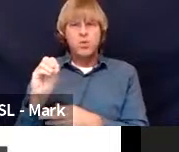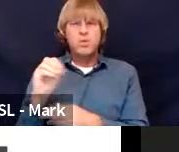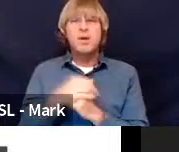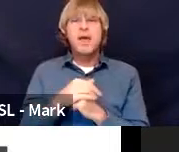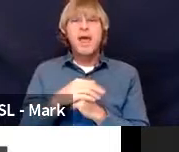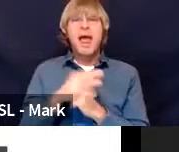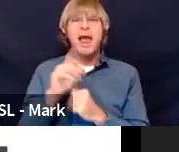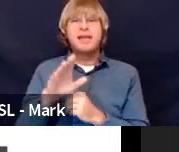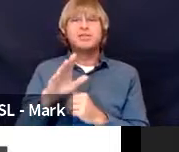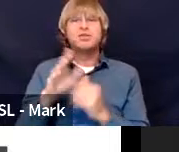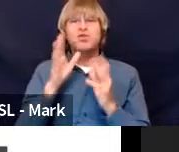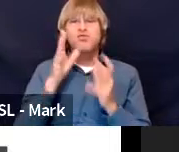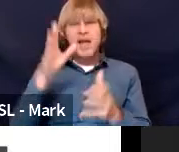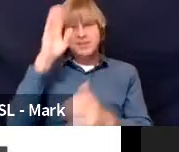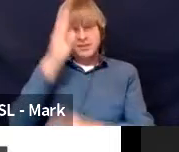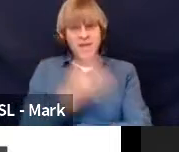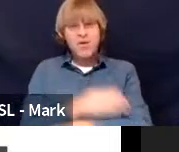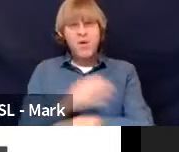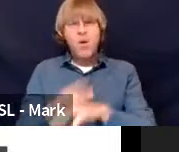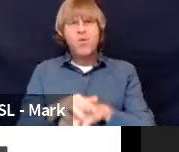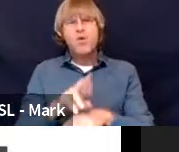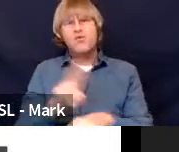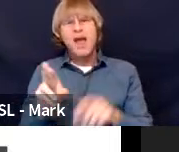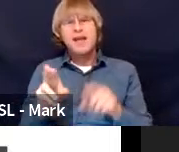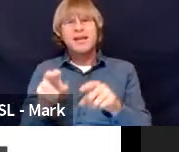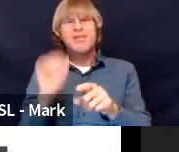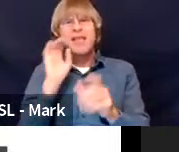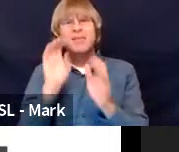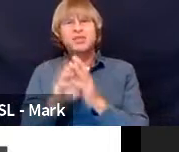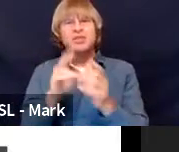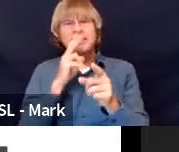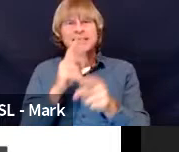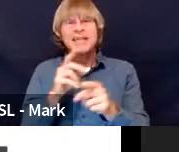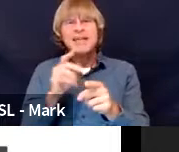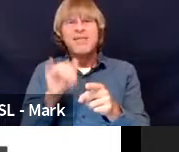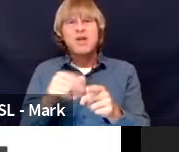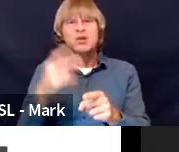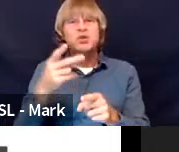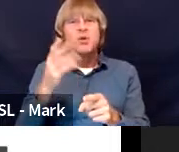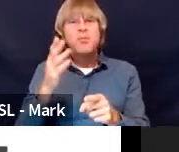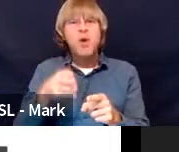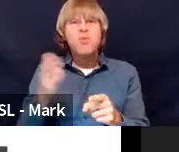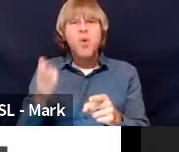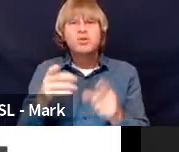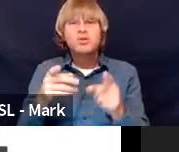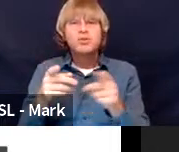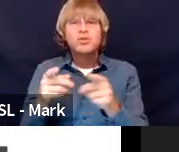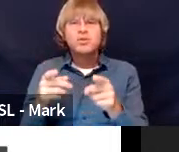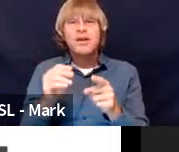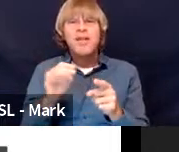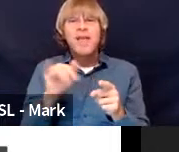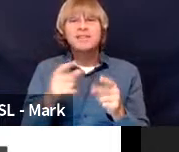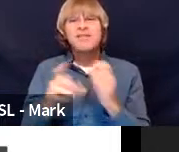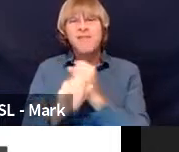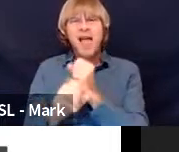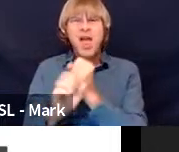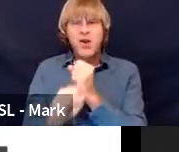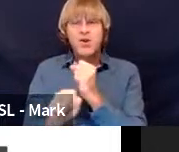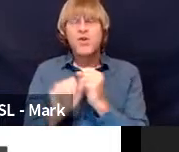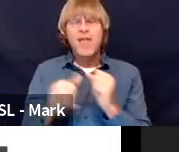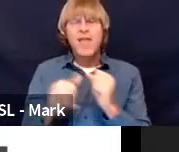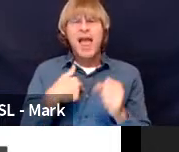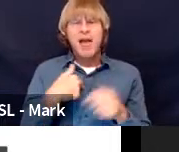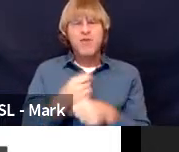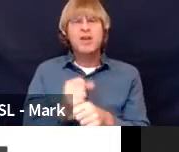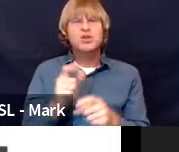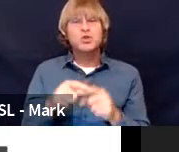his grandson on the right of the image. You see the two Baltimore chef to post, and that's a flyer that I